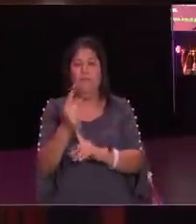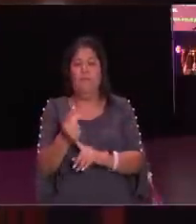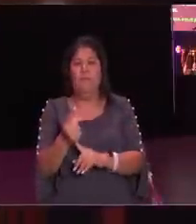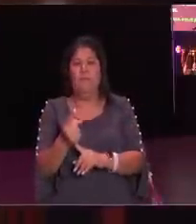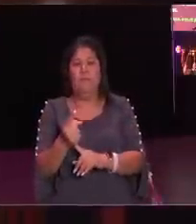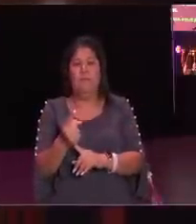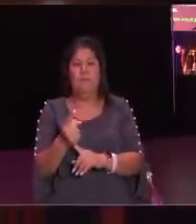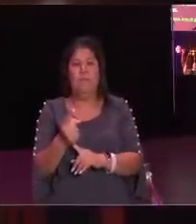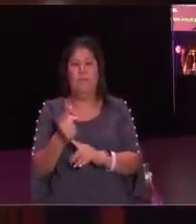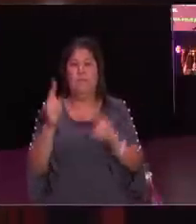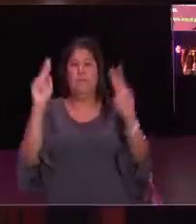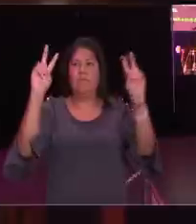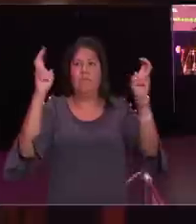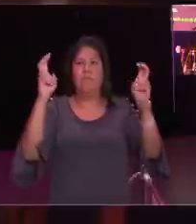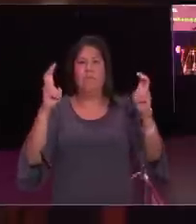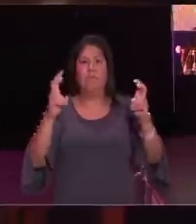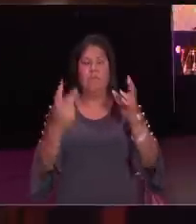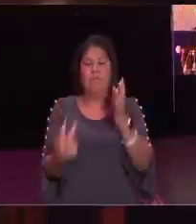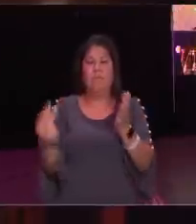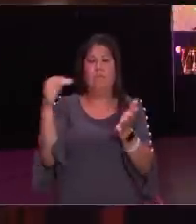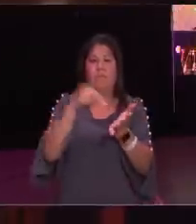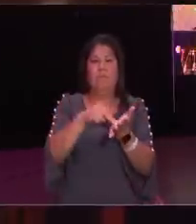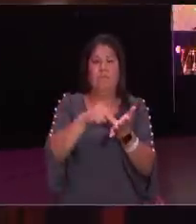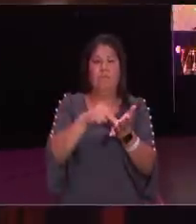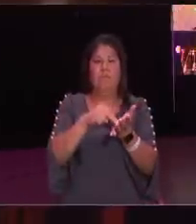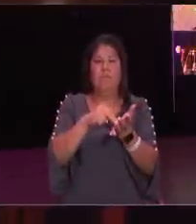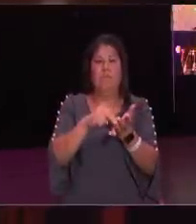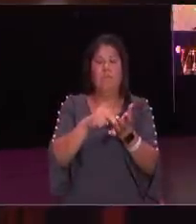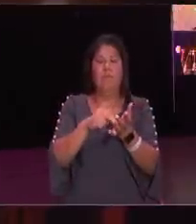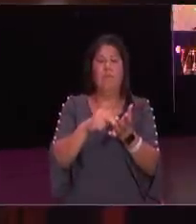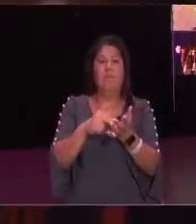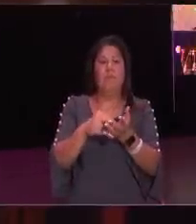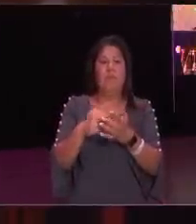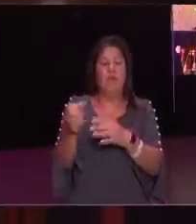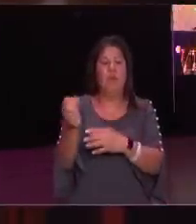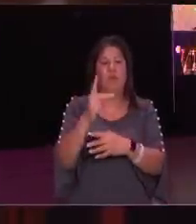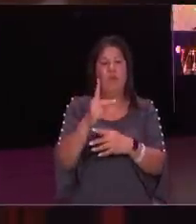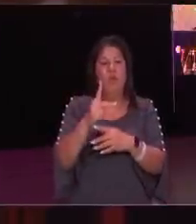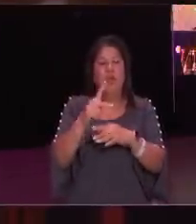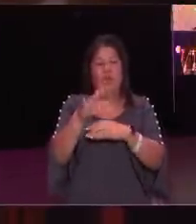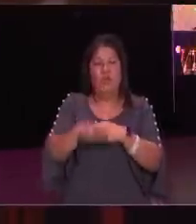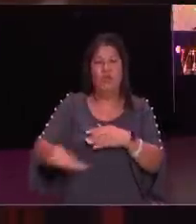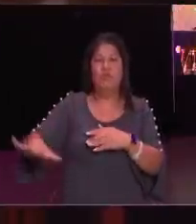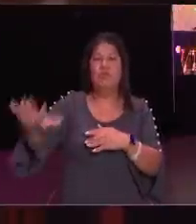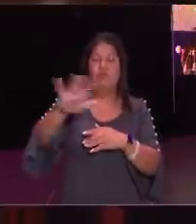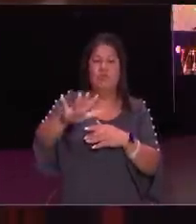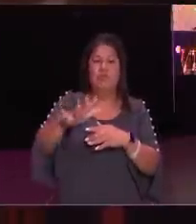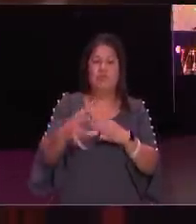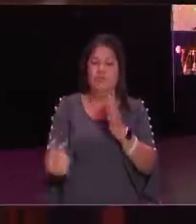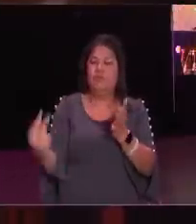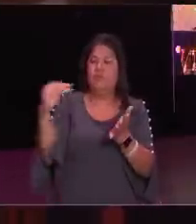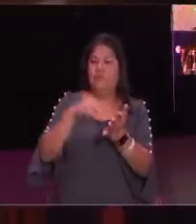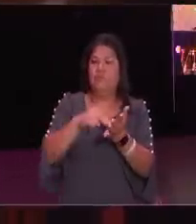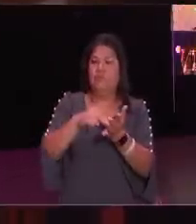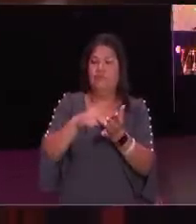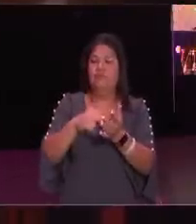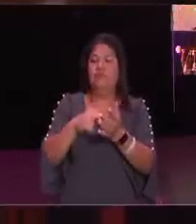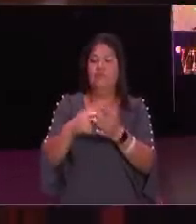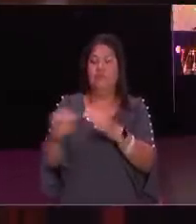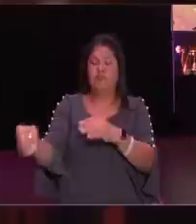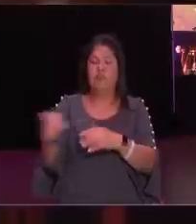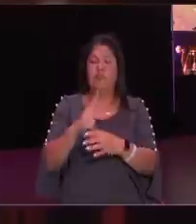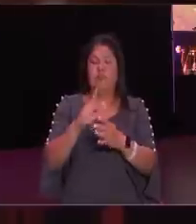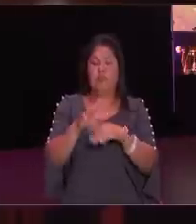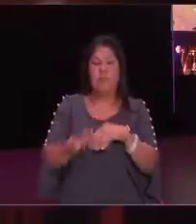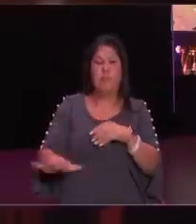moments from the subject, resurrected to return to the field. Resurrected to return